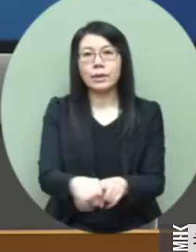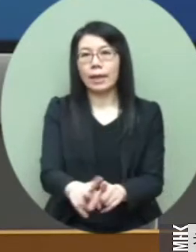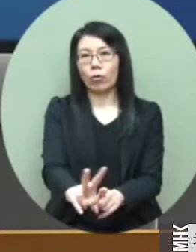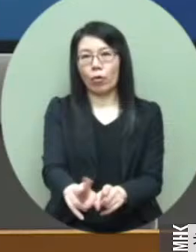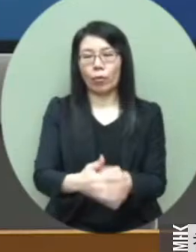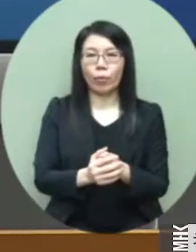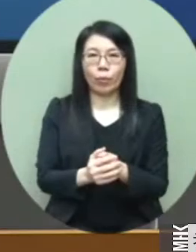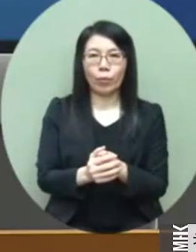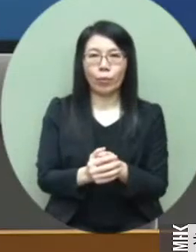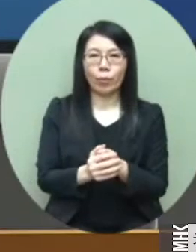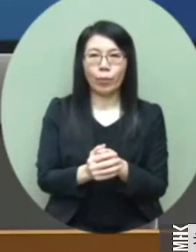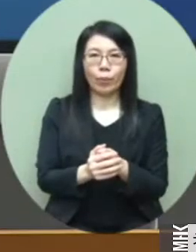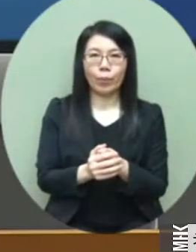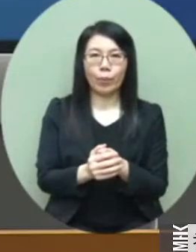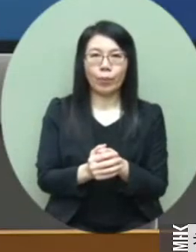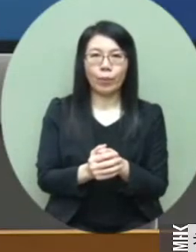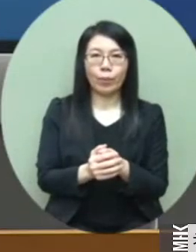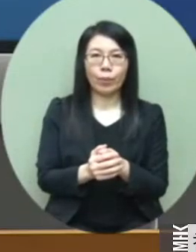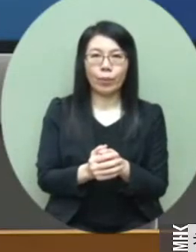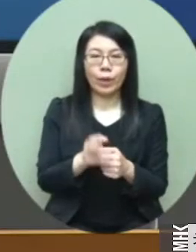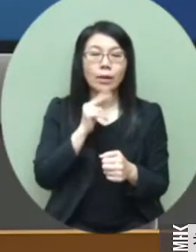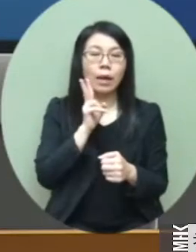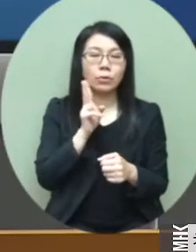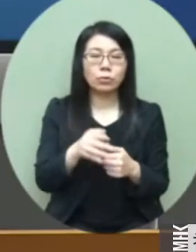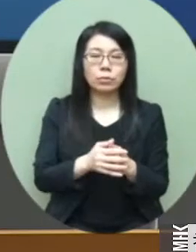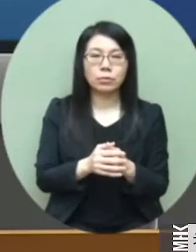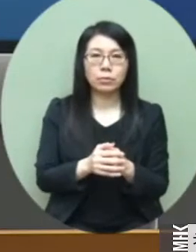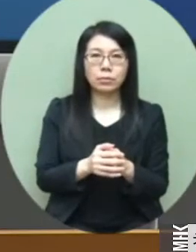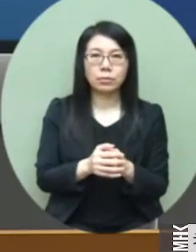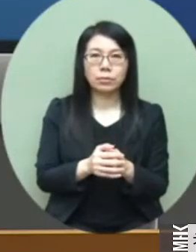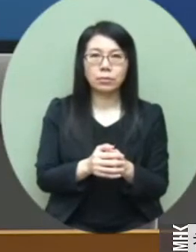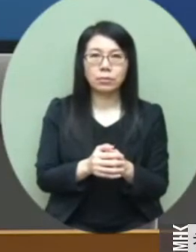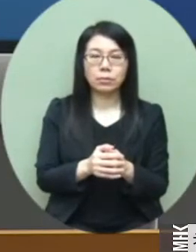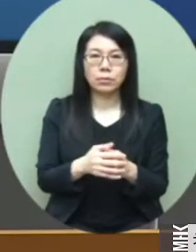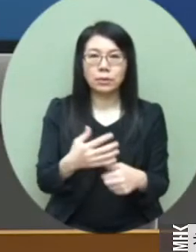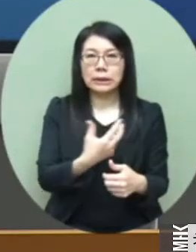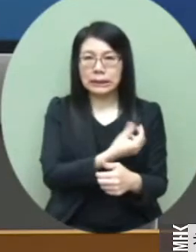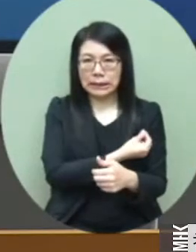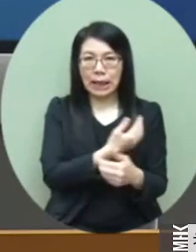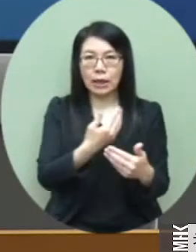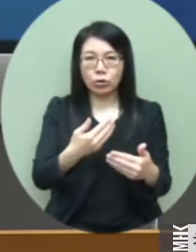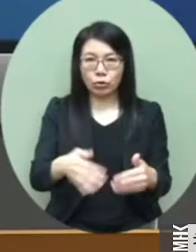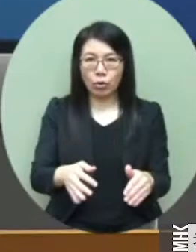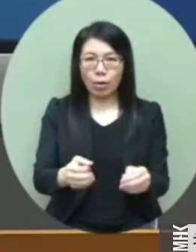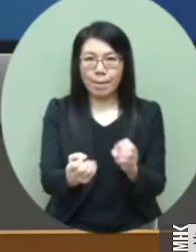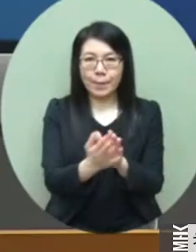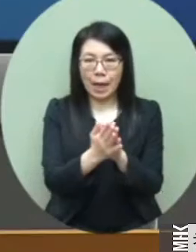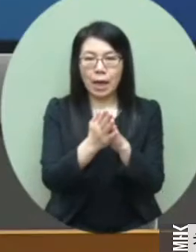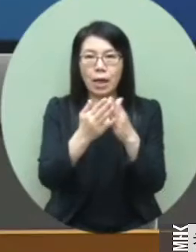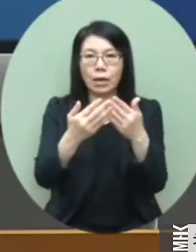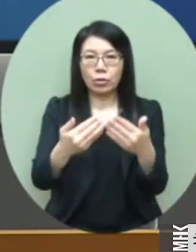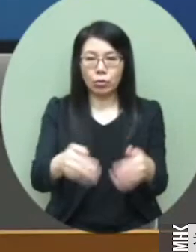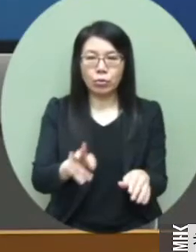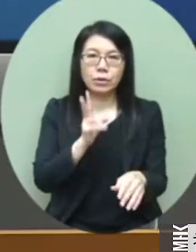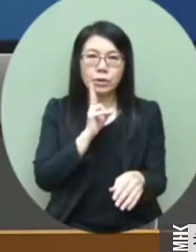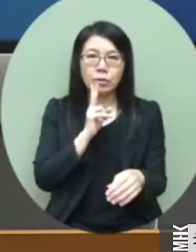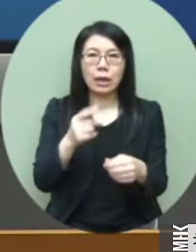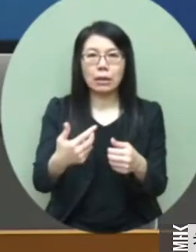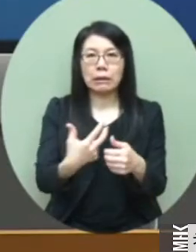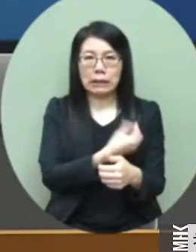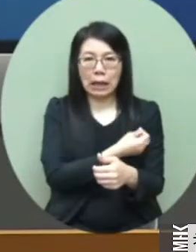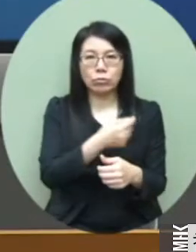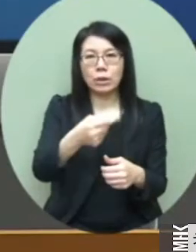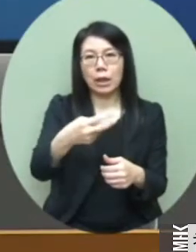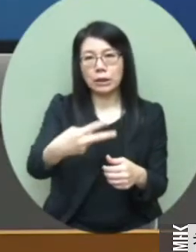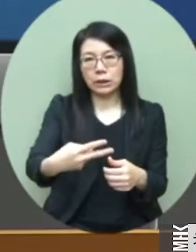goes on. If you have one jab, then it means that you have 2 jabs. If you have done 2 jabs, then that means you have you meet the requirement for